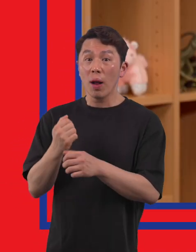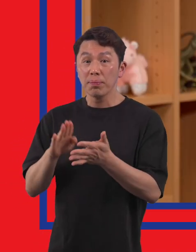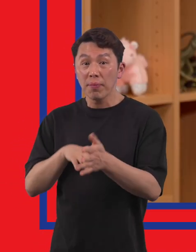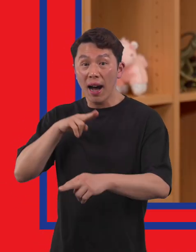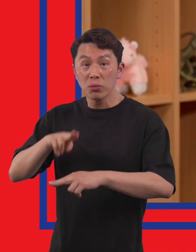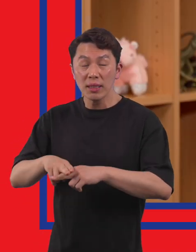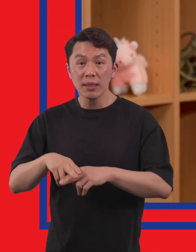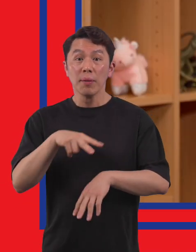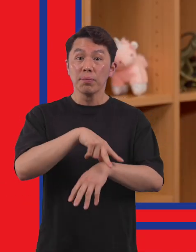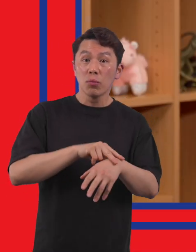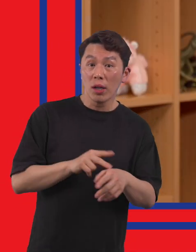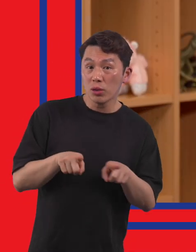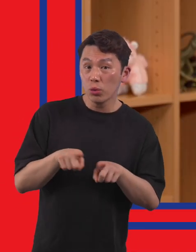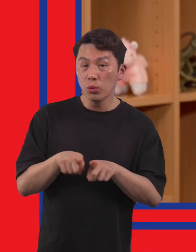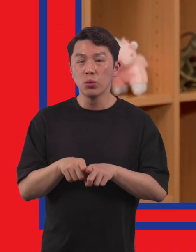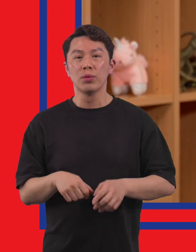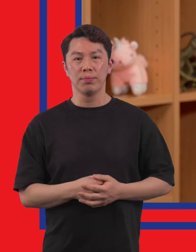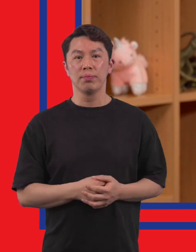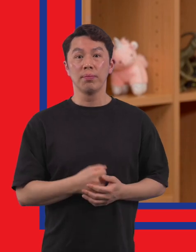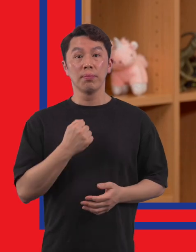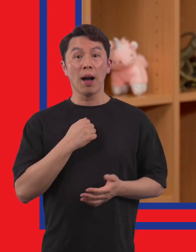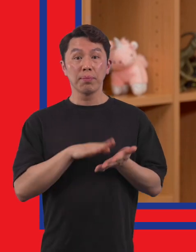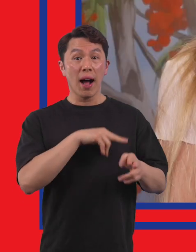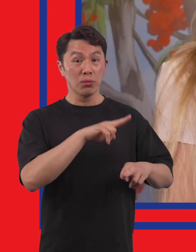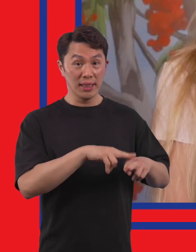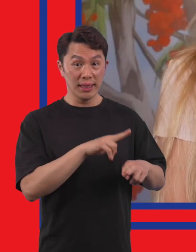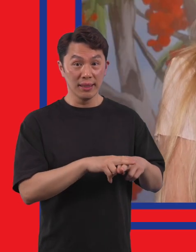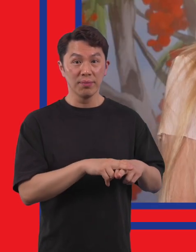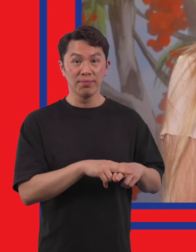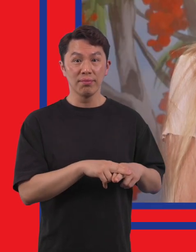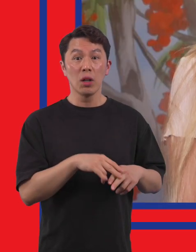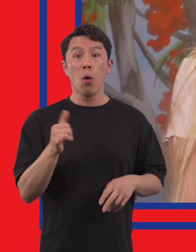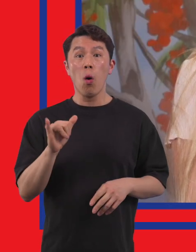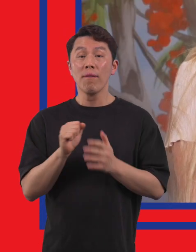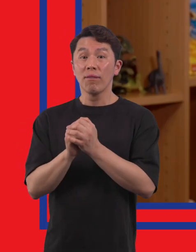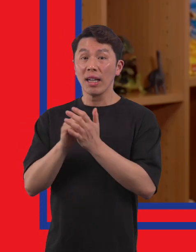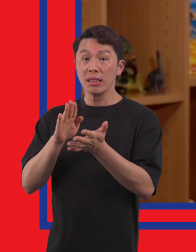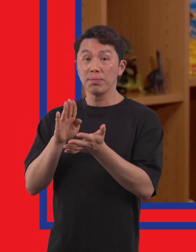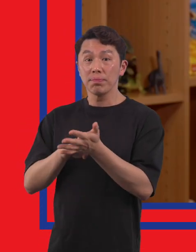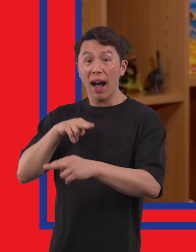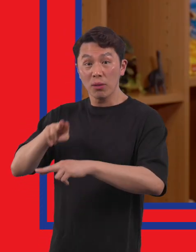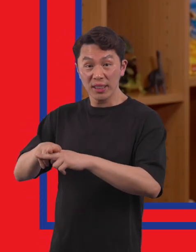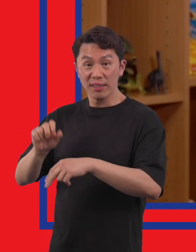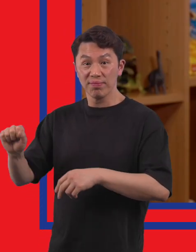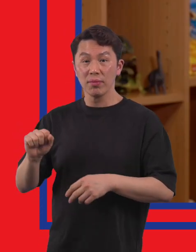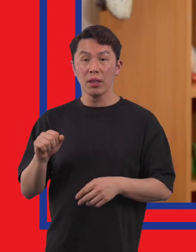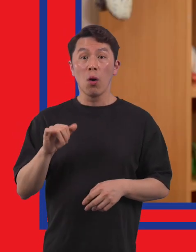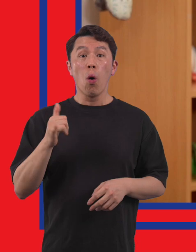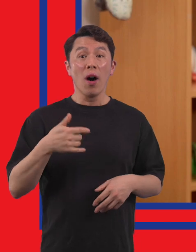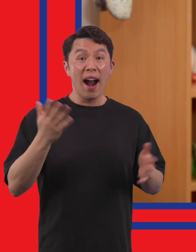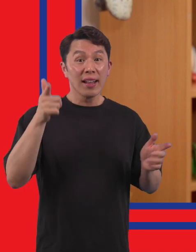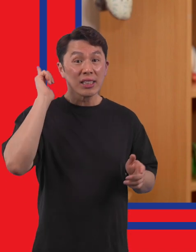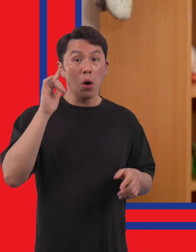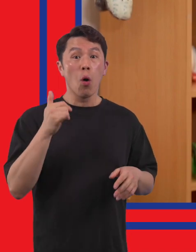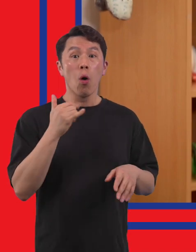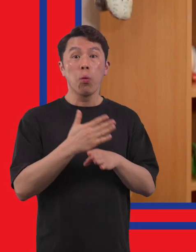My grandparents and the police. My safety team is my parents. One of your friends' parents. teachers